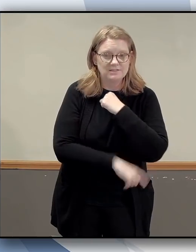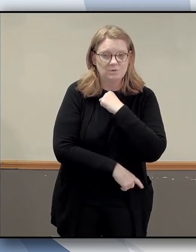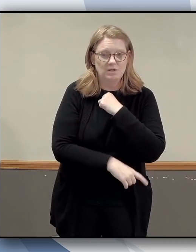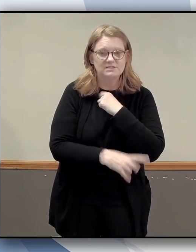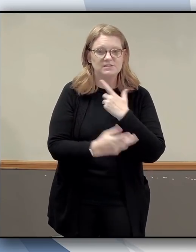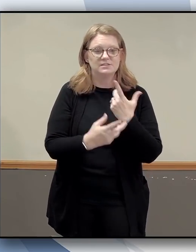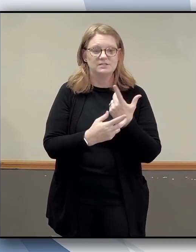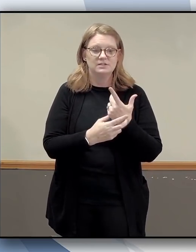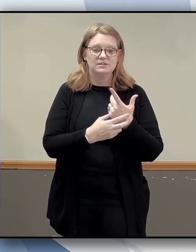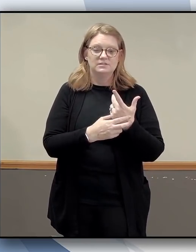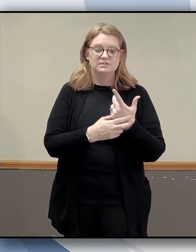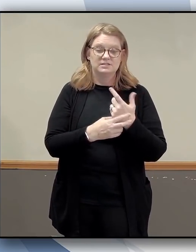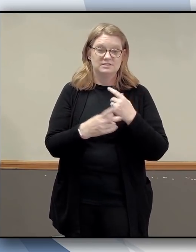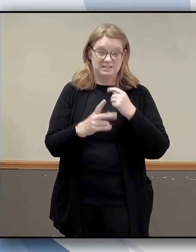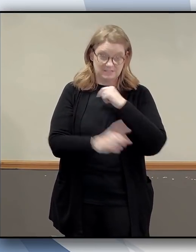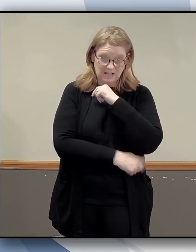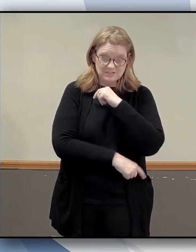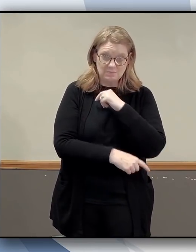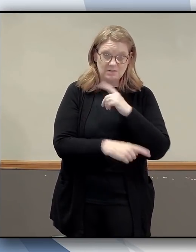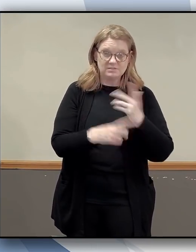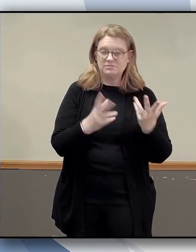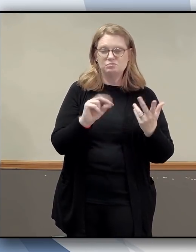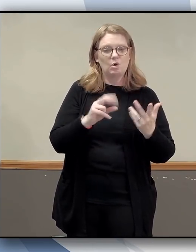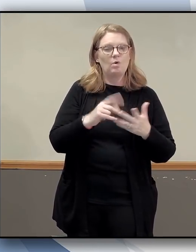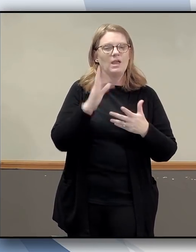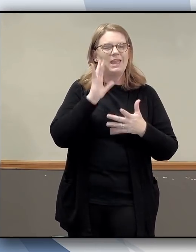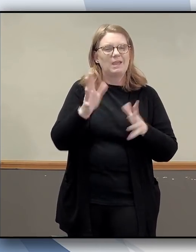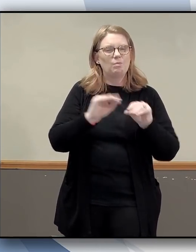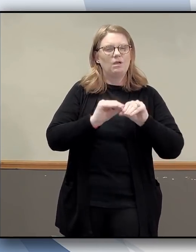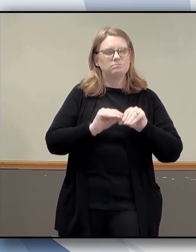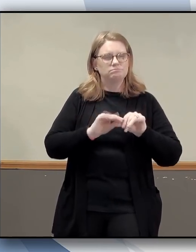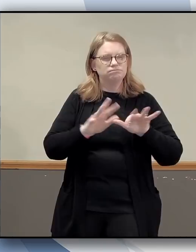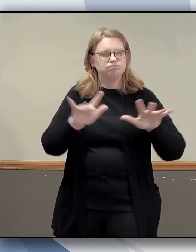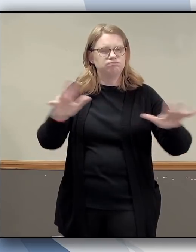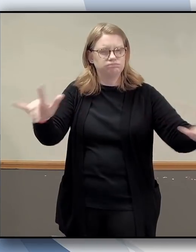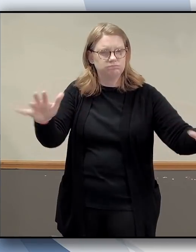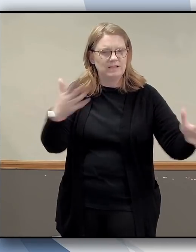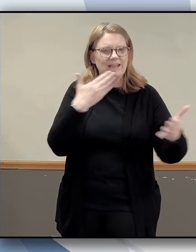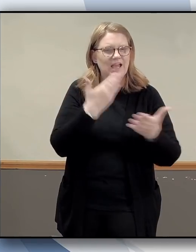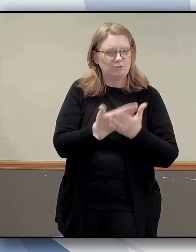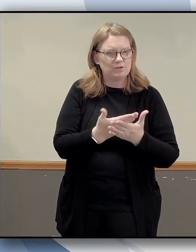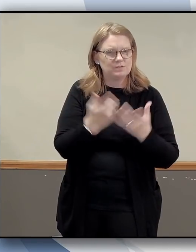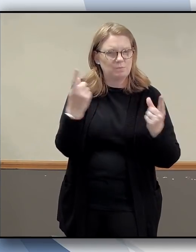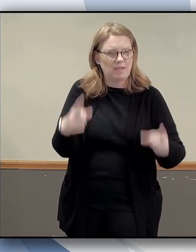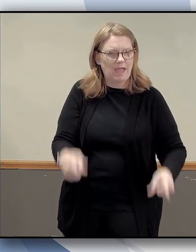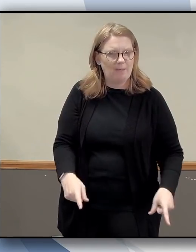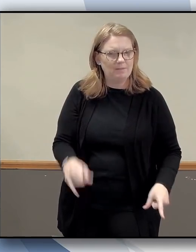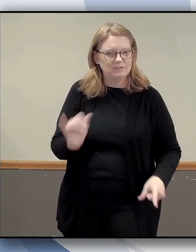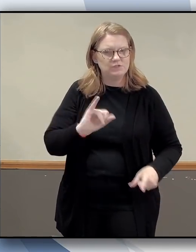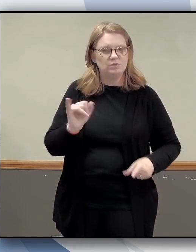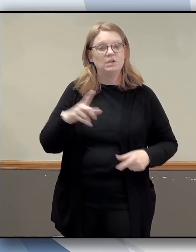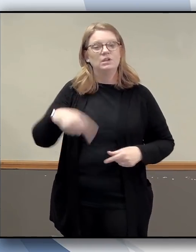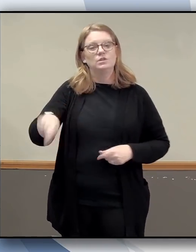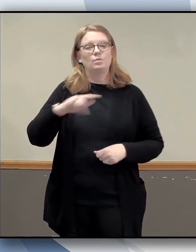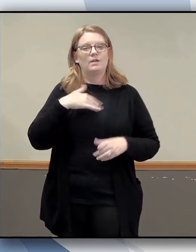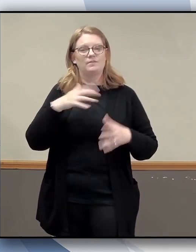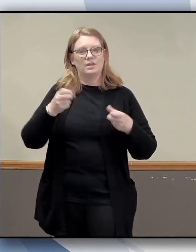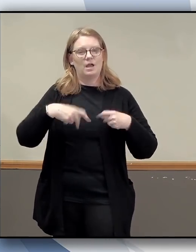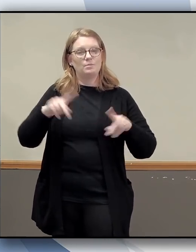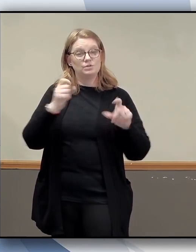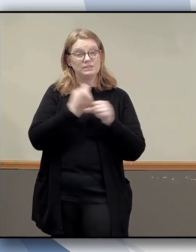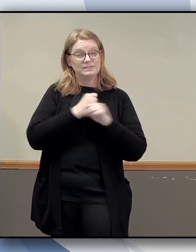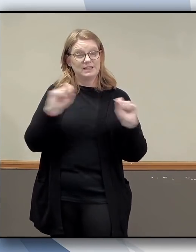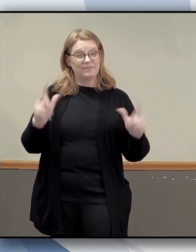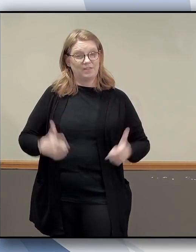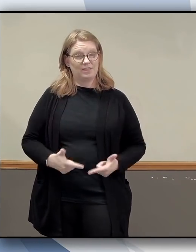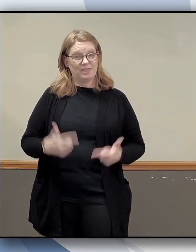good actions will saturate the universe, and goodness will happen somewhere, anywhere, and you may in fact have an opportunity to save a life.